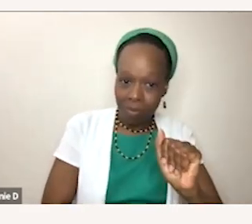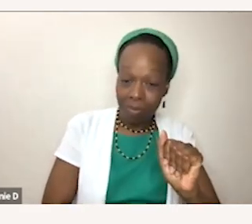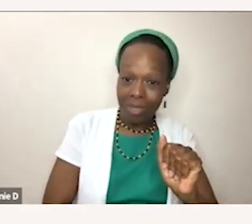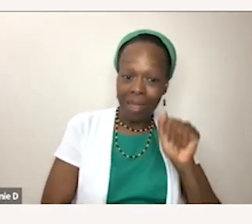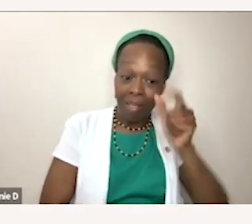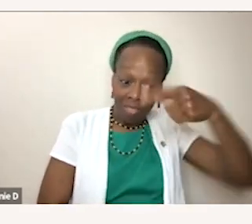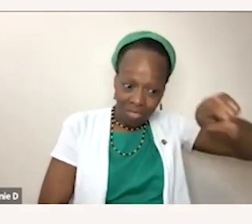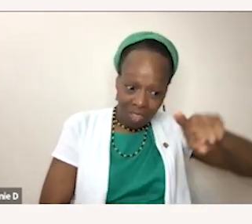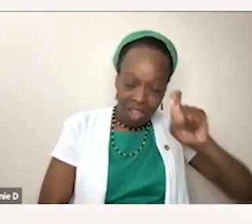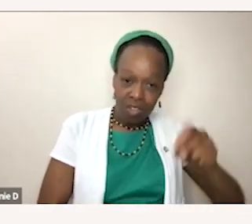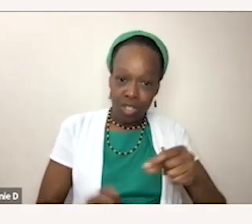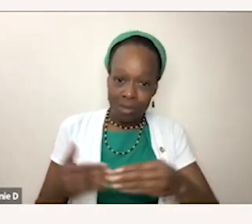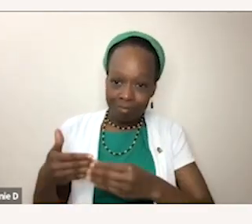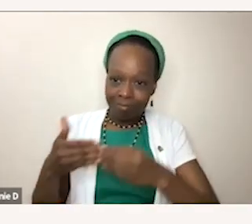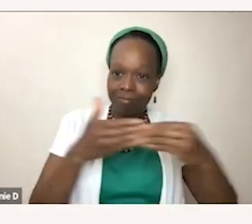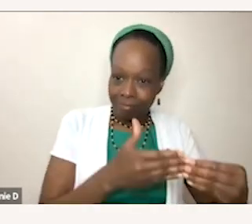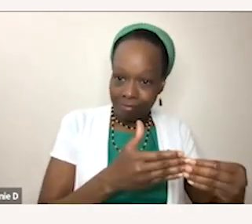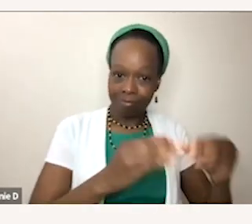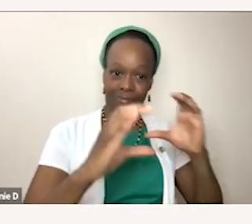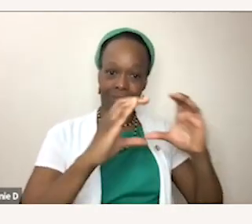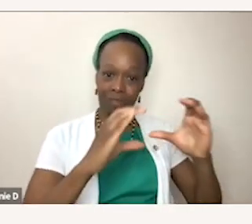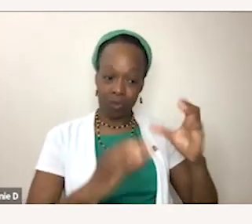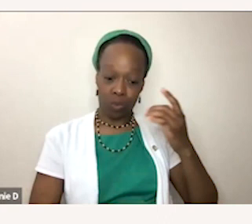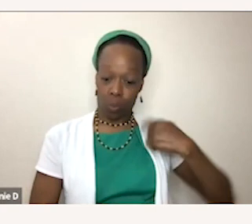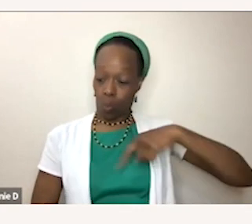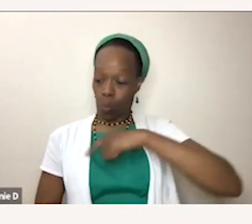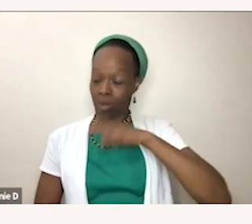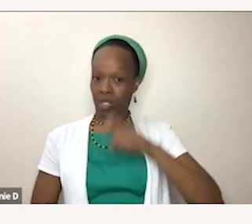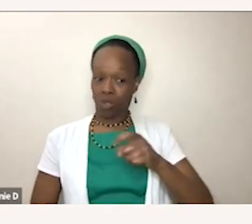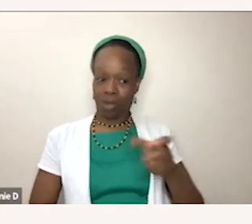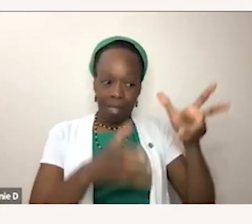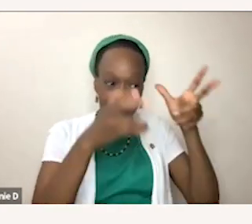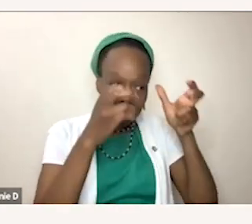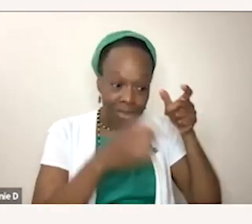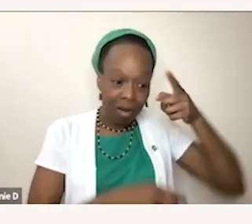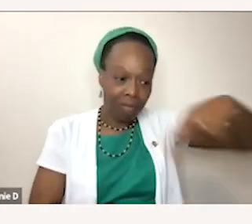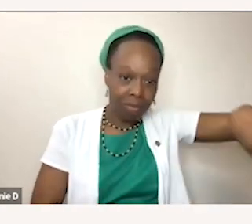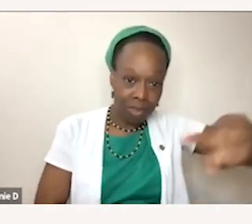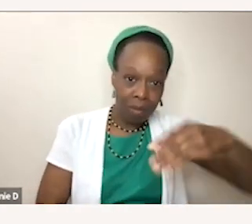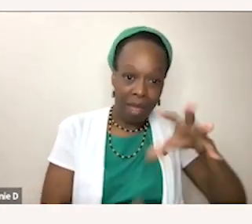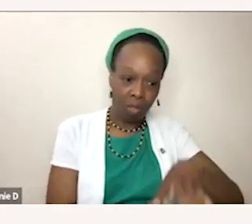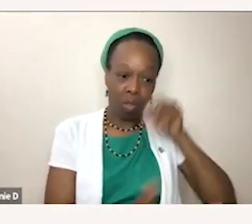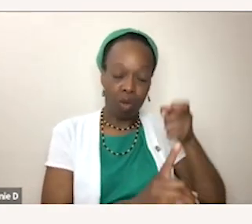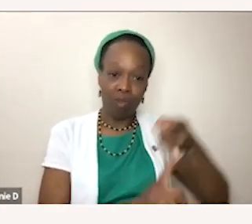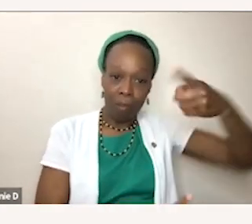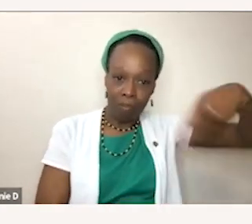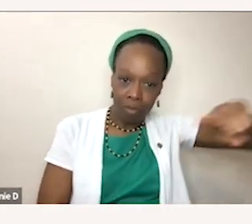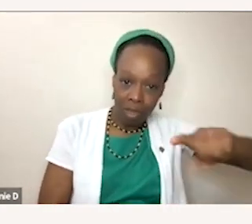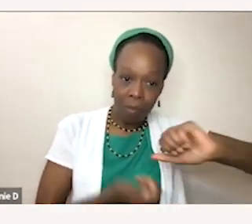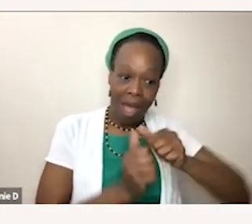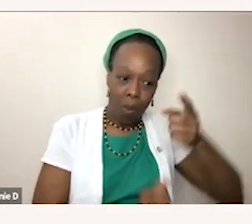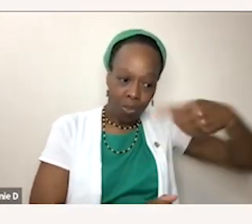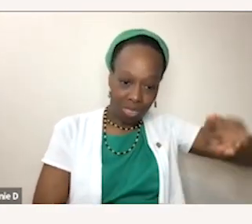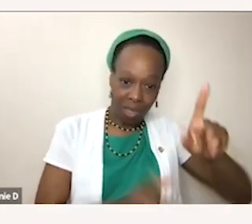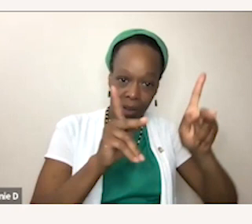by listening to and learning from the language that people with disabilities use to self-describe